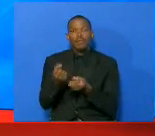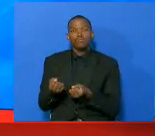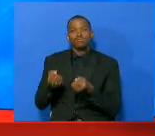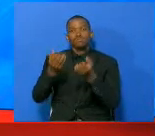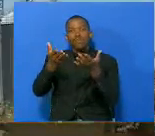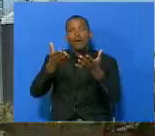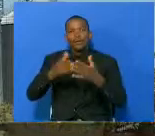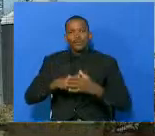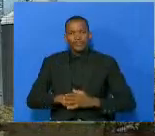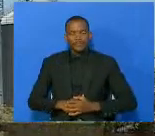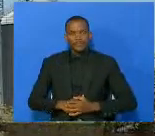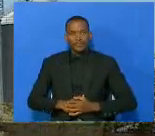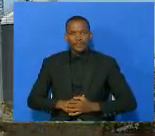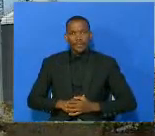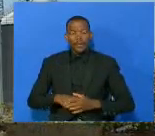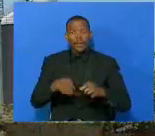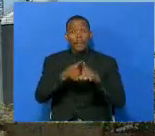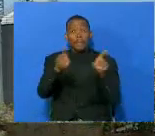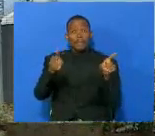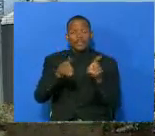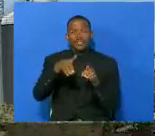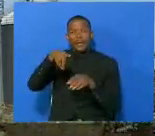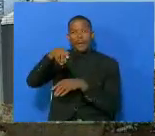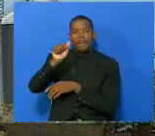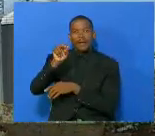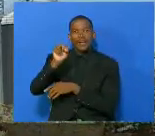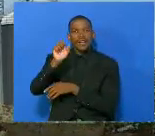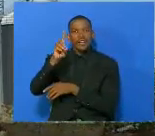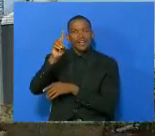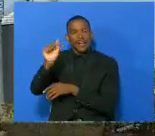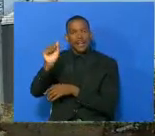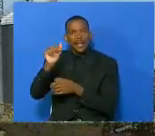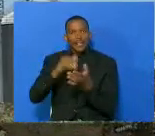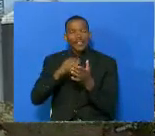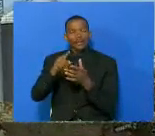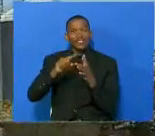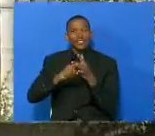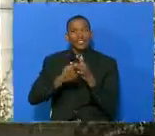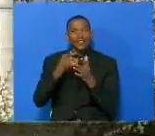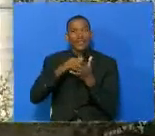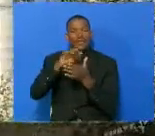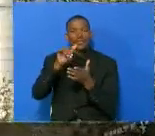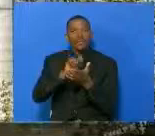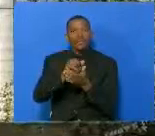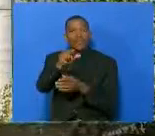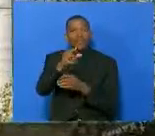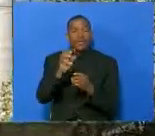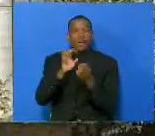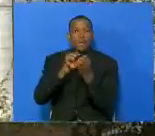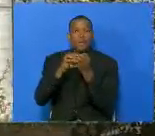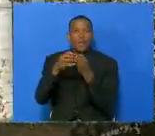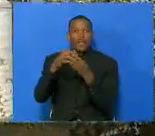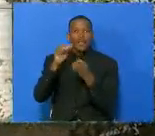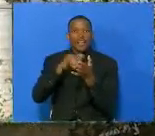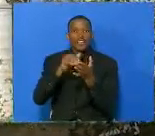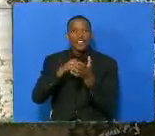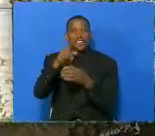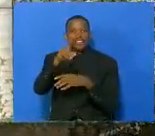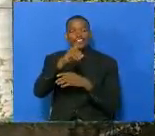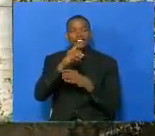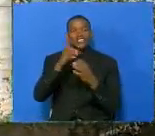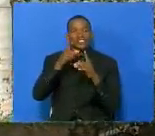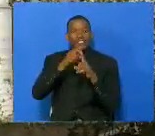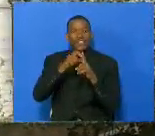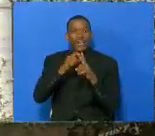pego. Lehelo la panda matenga le tswa go lowe e le boremelelo jwa temo ya sikalo mabele le dinawa ka lena